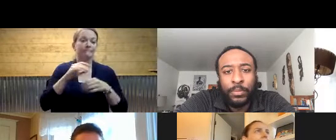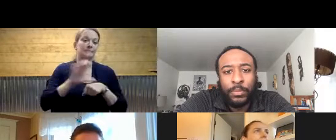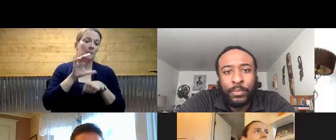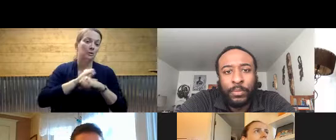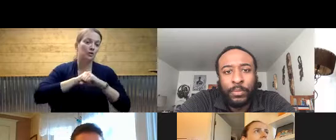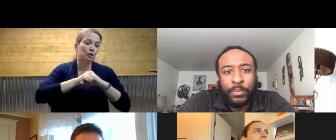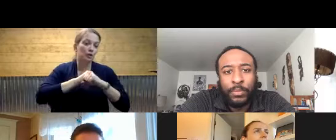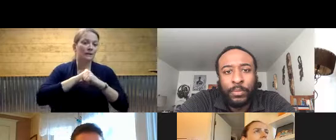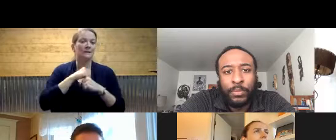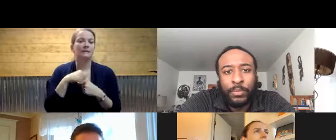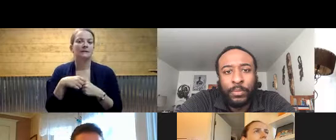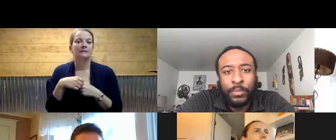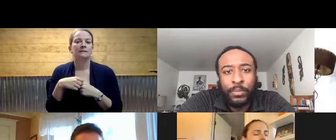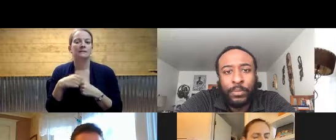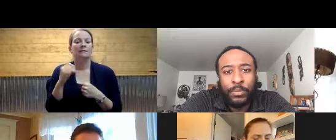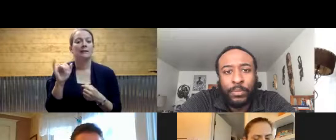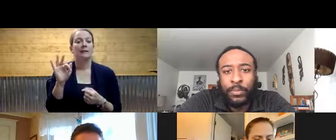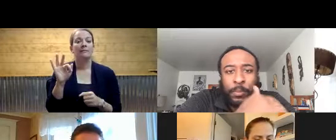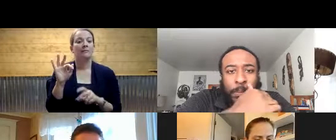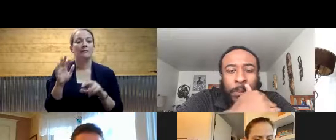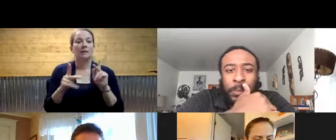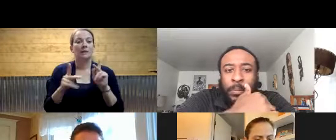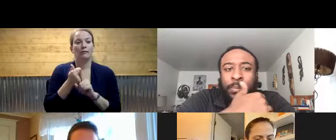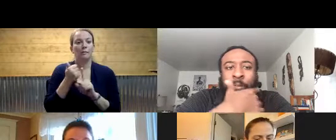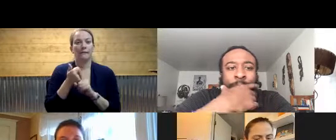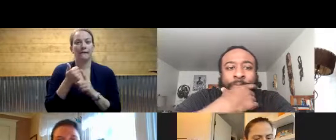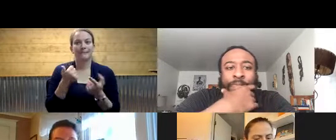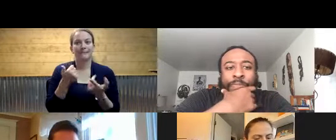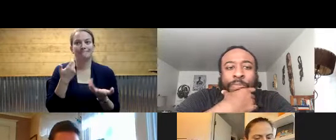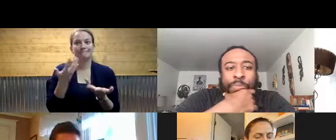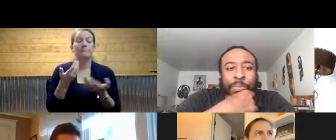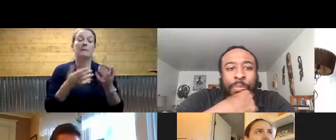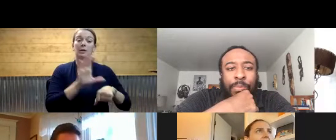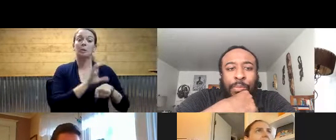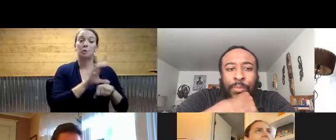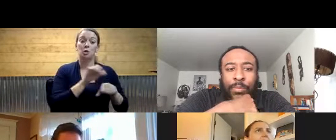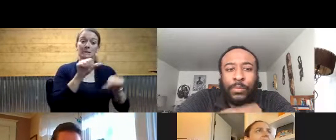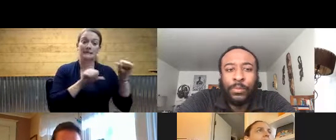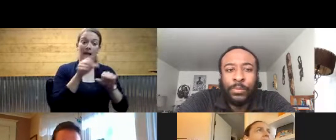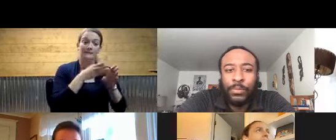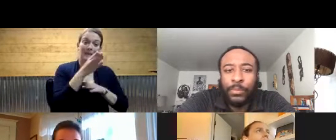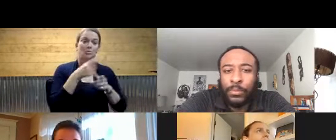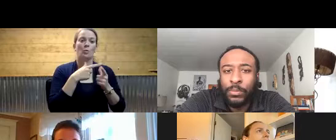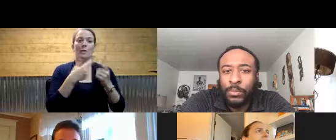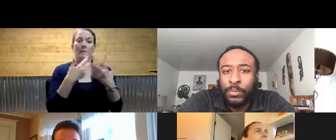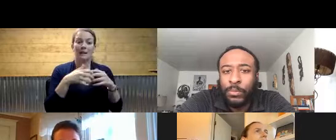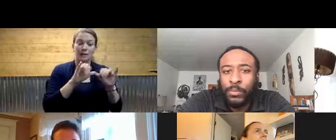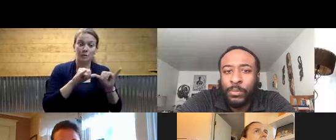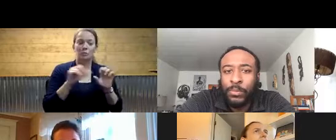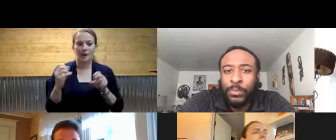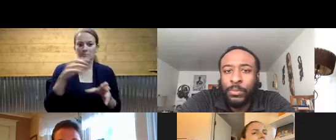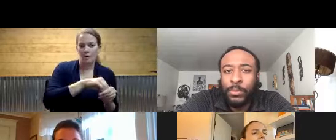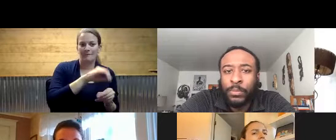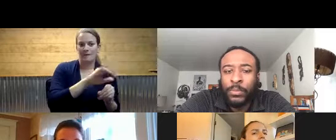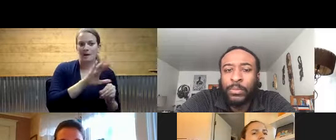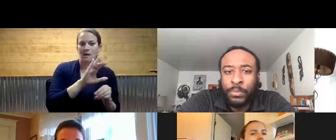of the people who are even not, for example, if you're someone who is a computer science major or mechanical engineering, you can still be part of that club and learn all